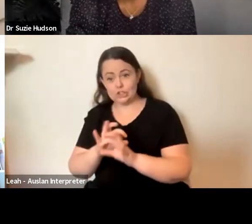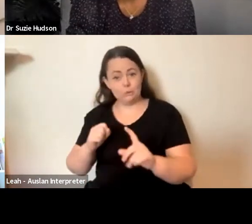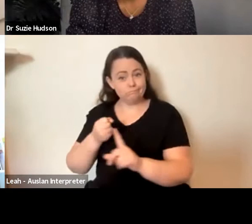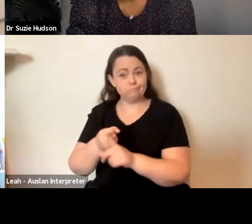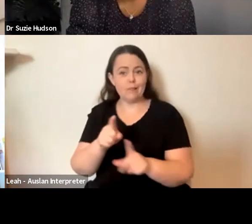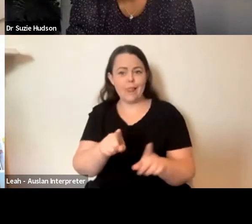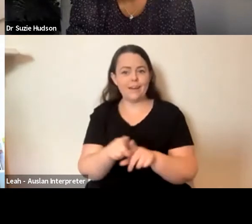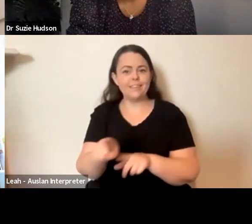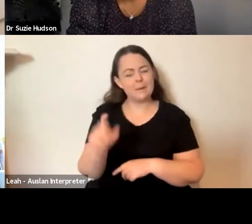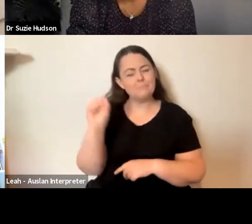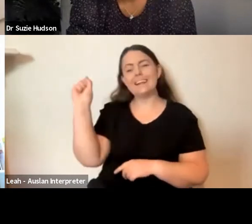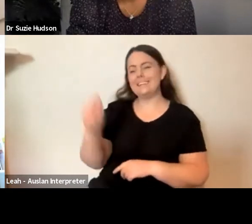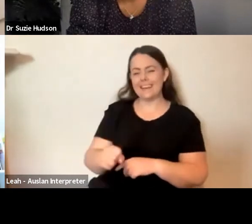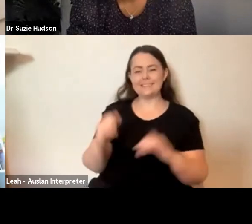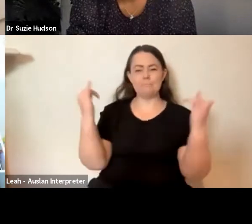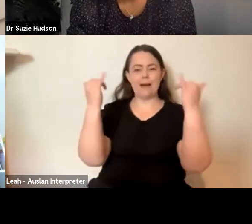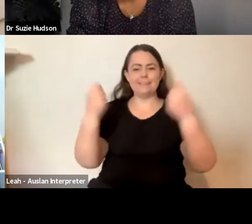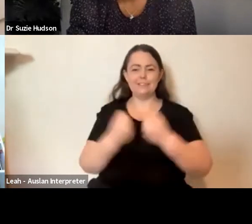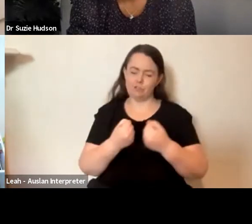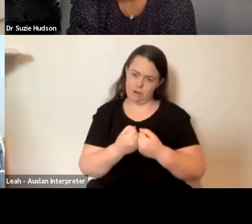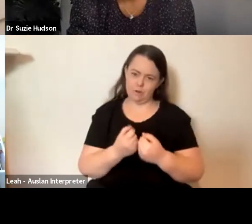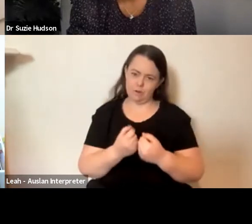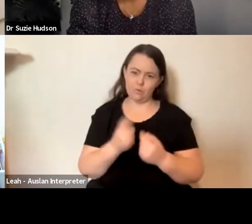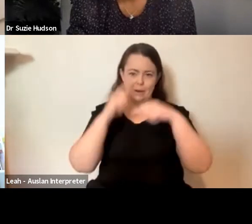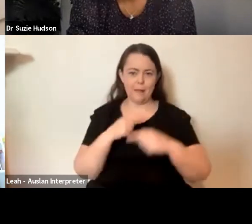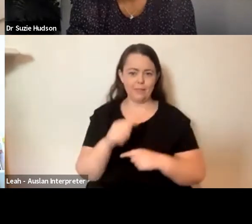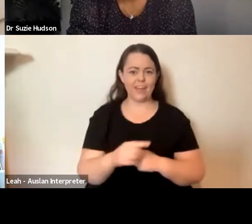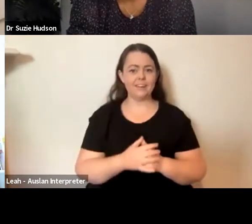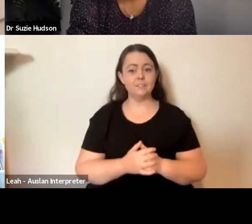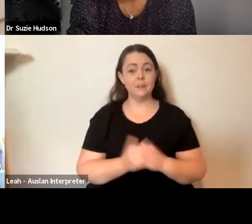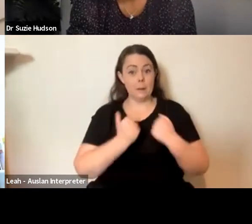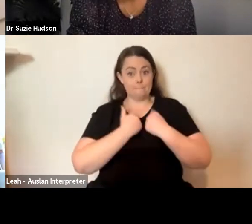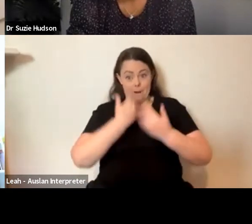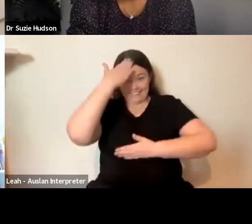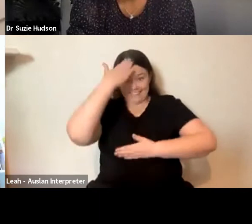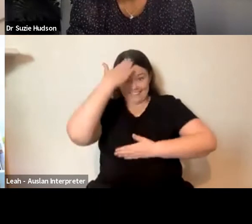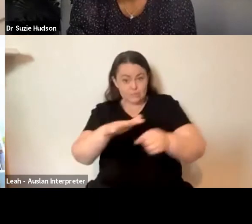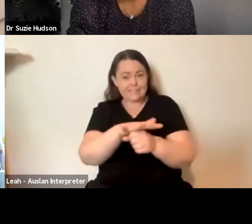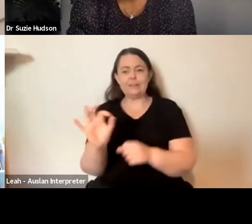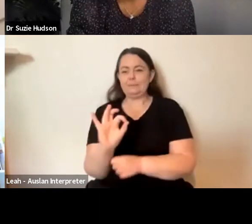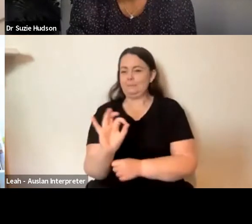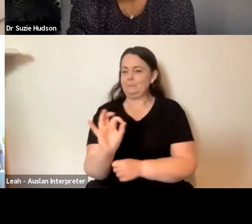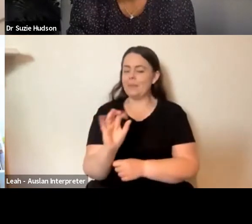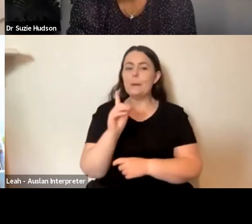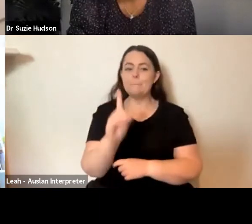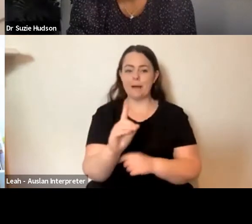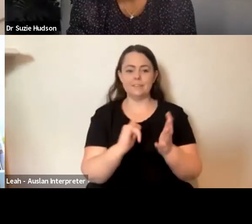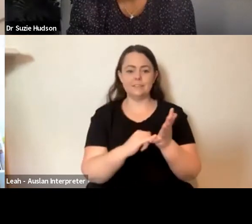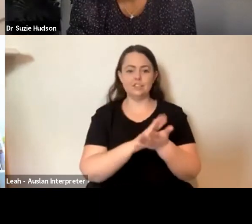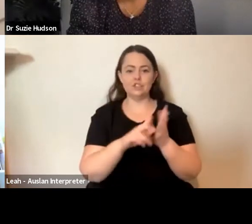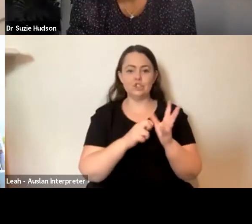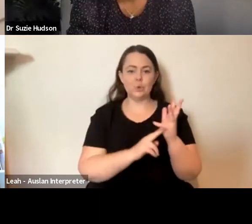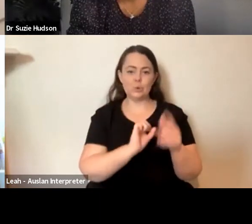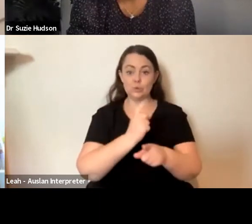thing is a real worry. It's not my expertise, but what Sean's saying rings very true.